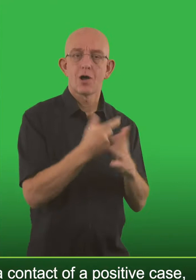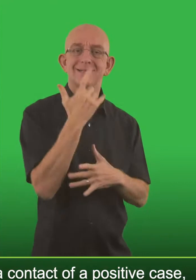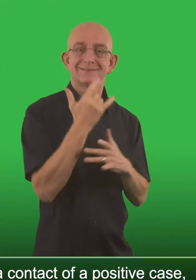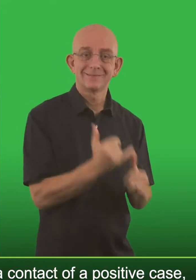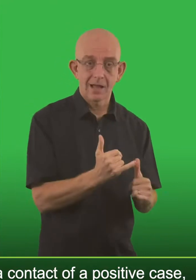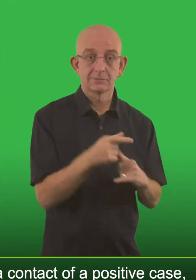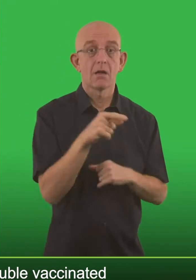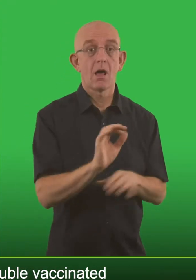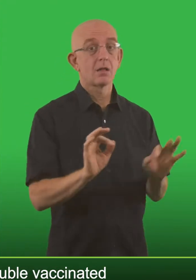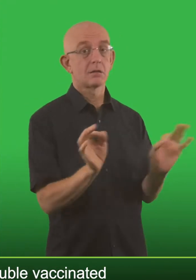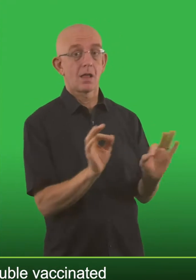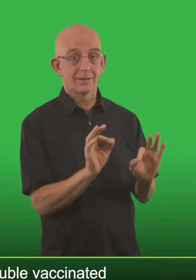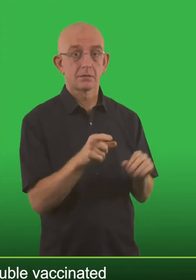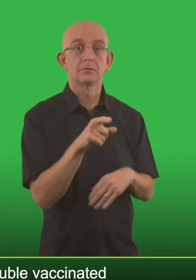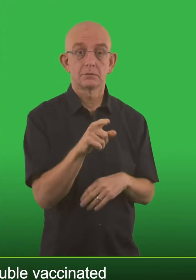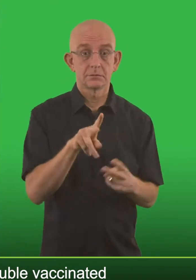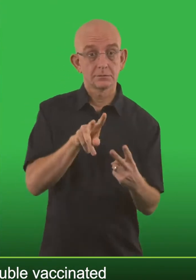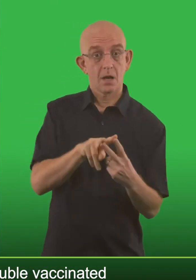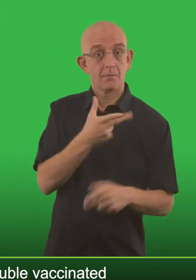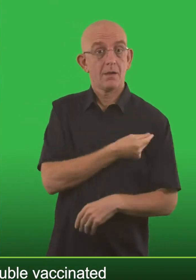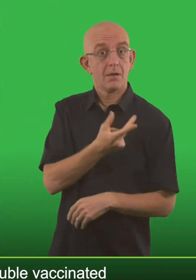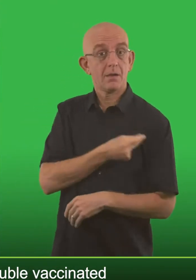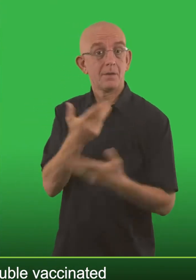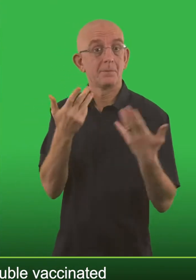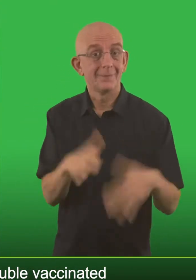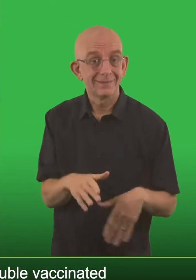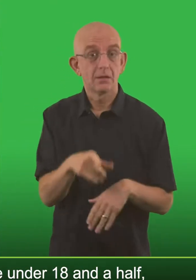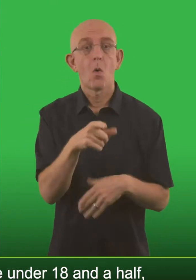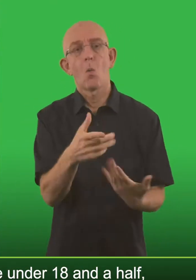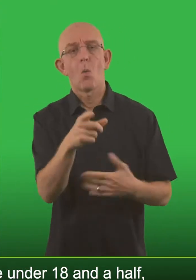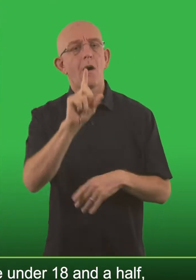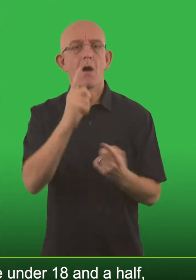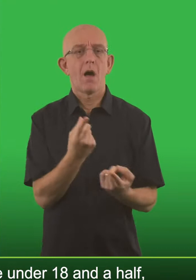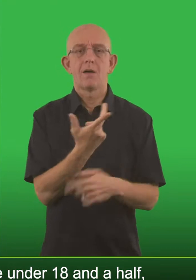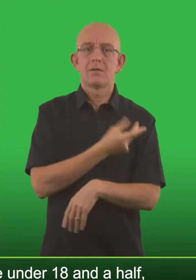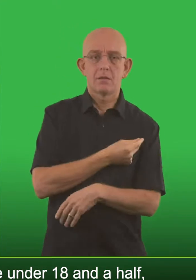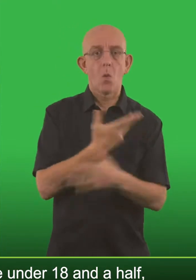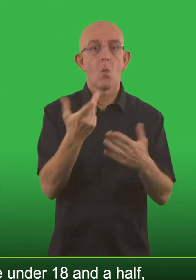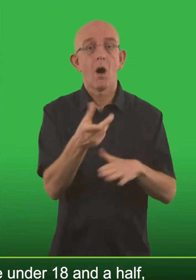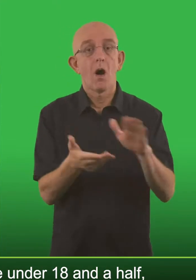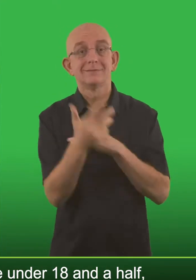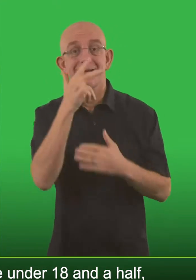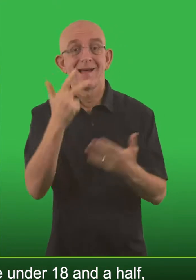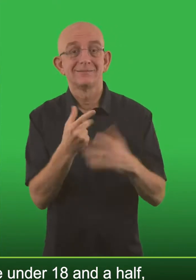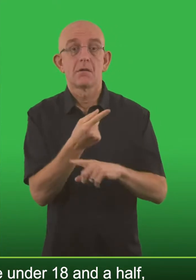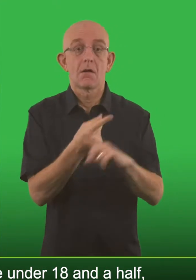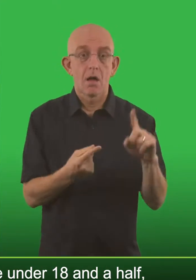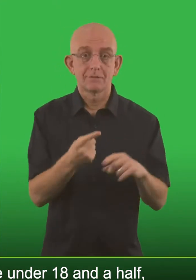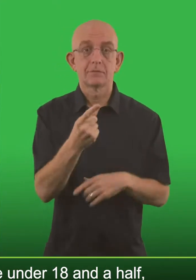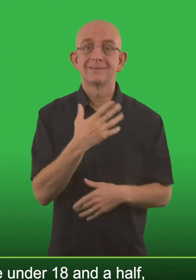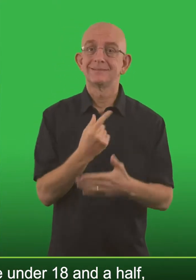and get a PCR test. But if it's negative and you've been doubly vaccinated, or you're exempt from vaccination, or you're